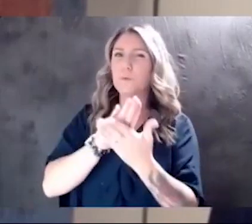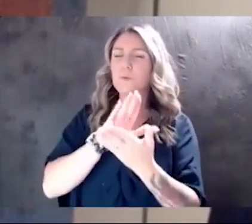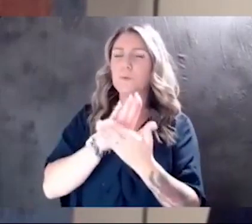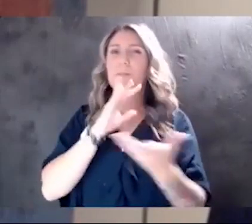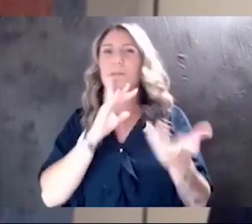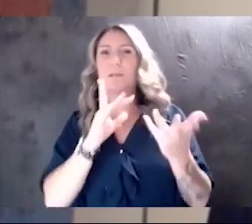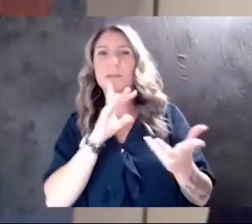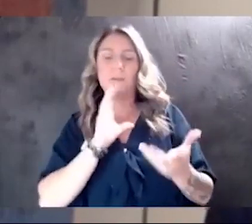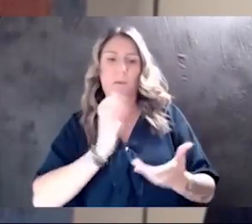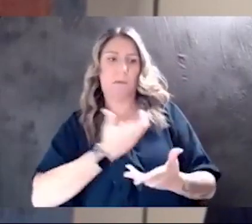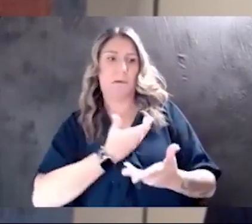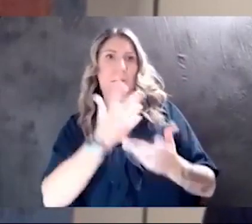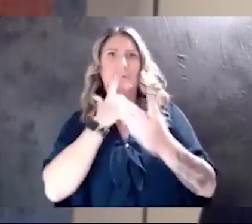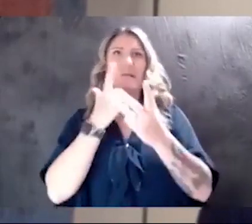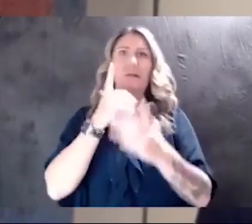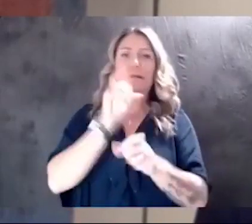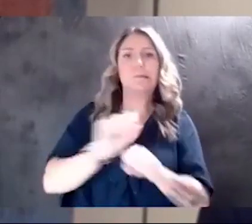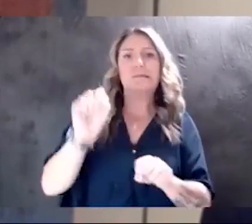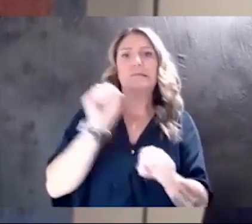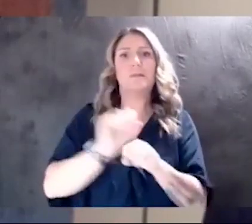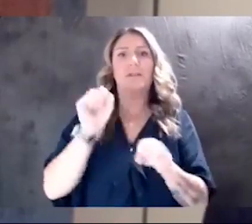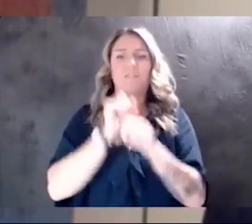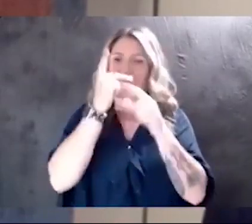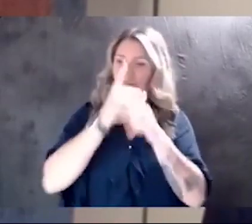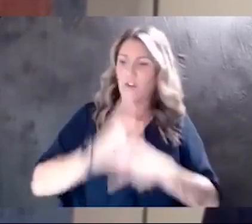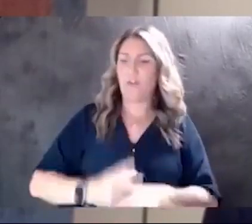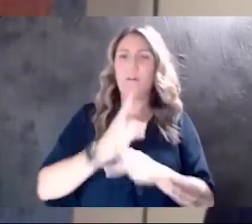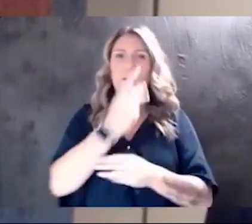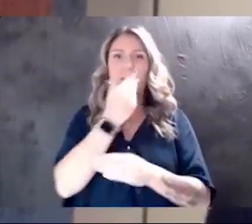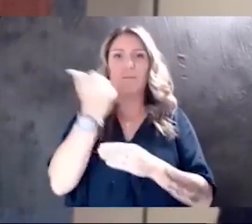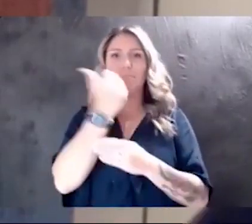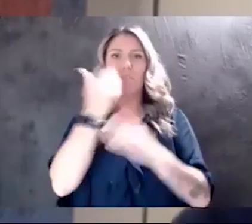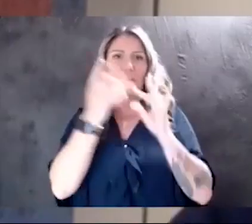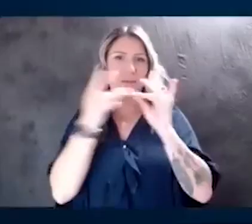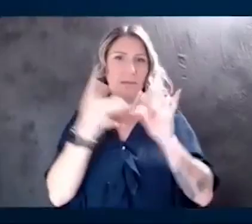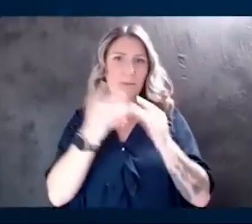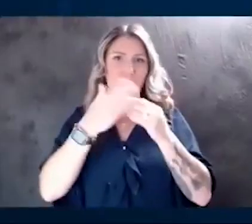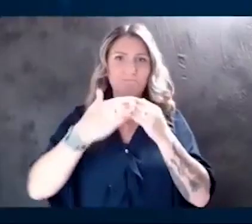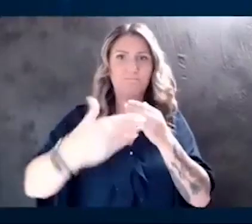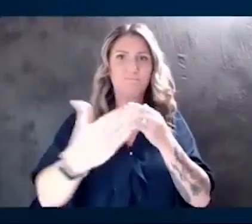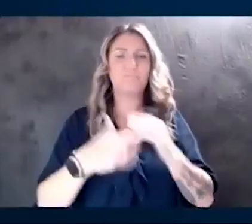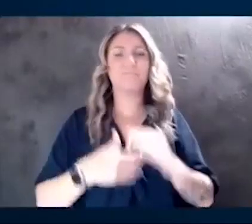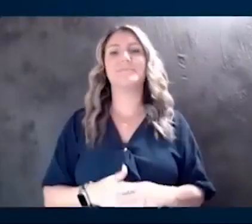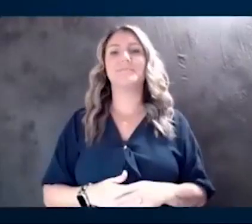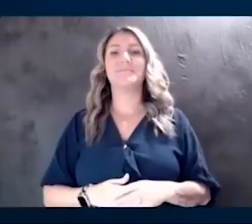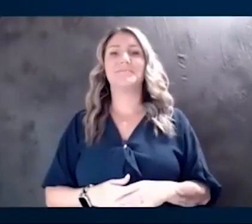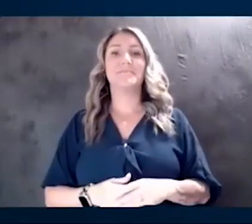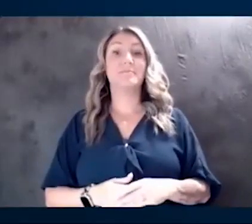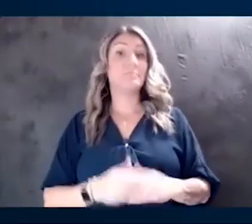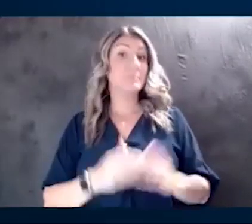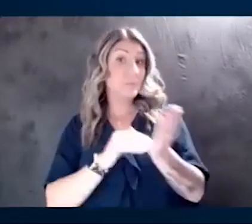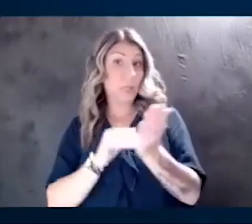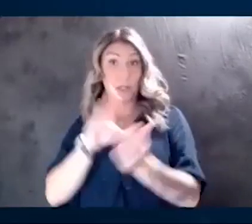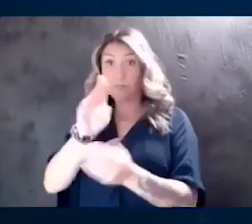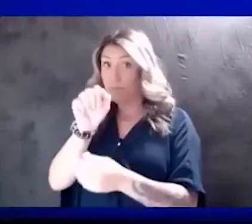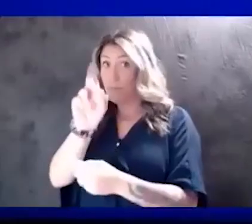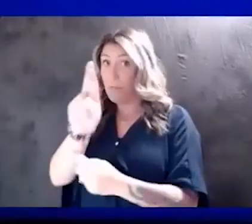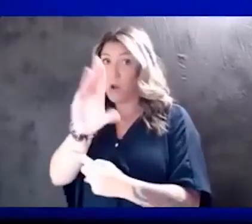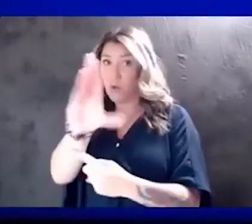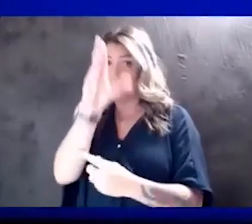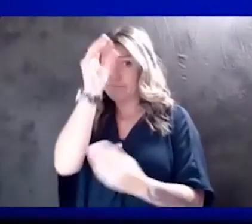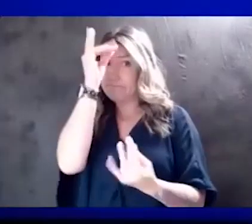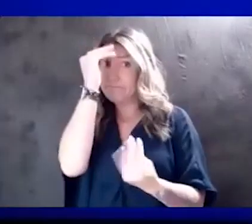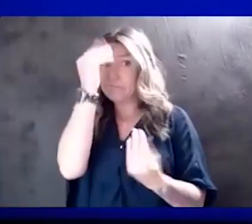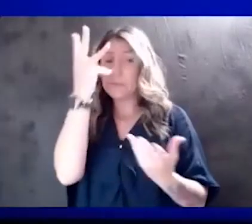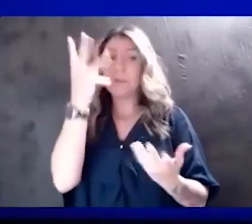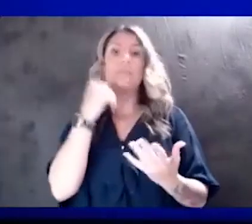to figure out what the best path forward is. Dr. Barr, your thoughts? To be honest,